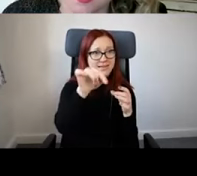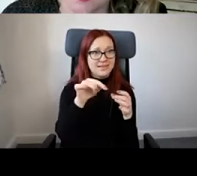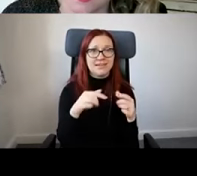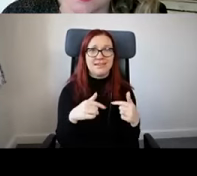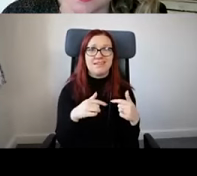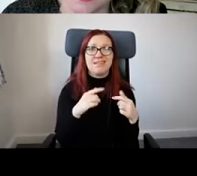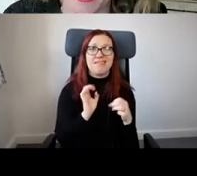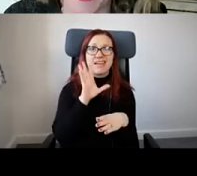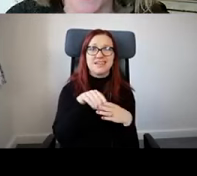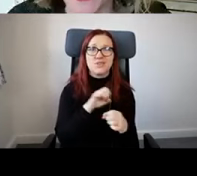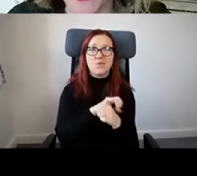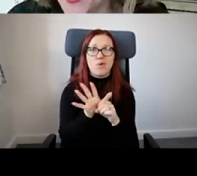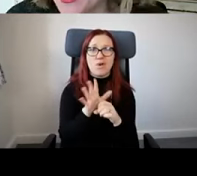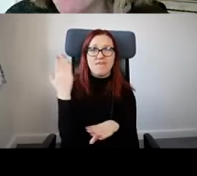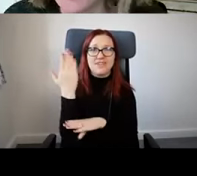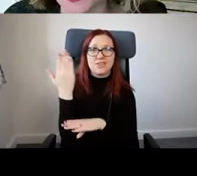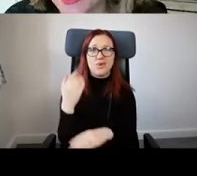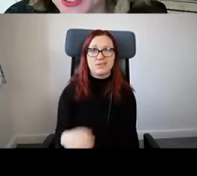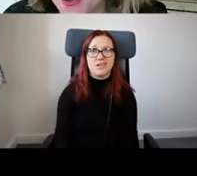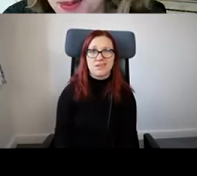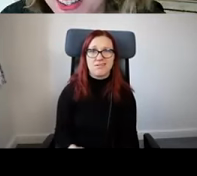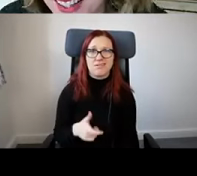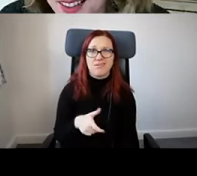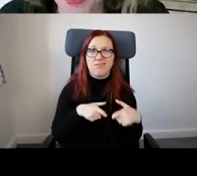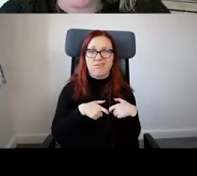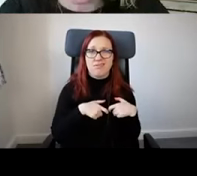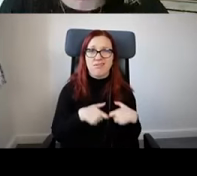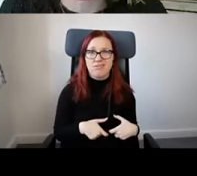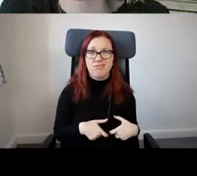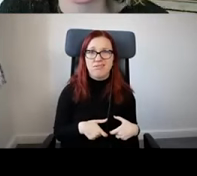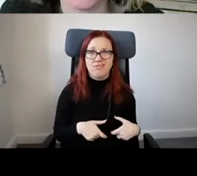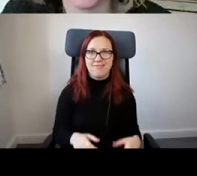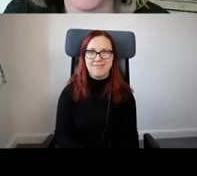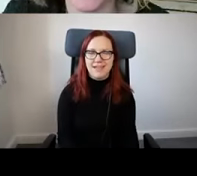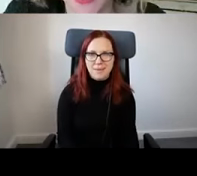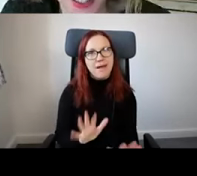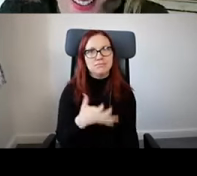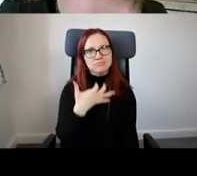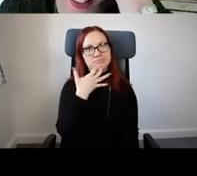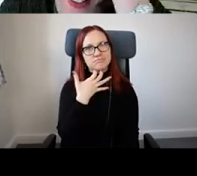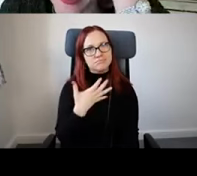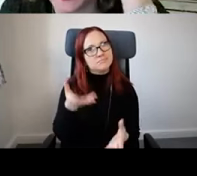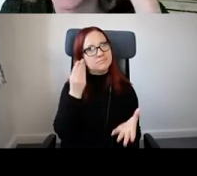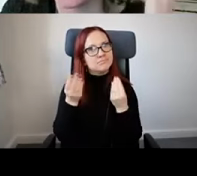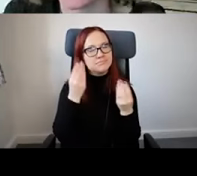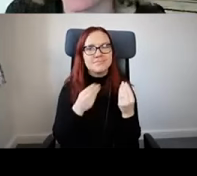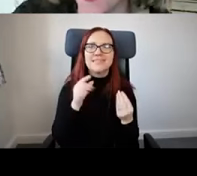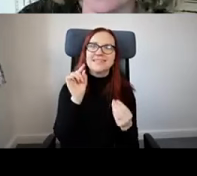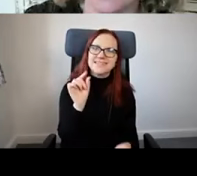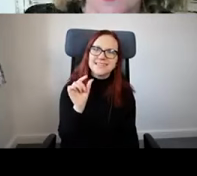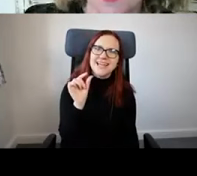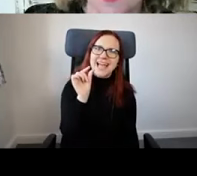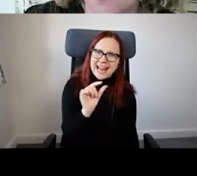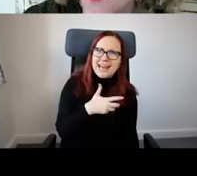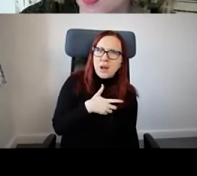goes, this is really hard. This is really hard. But I made myself do it. And this is a bit of a moan and a recommendation